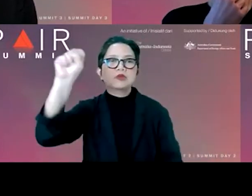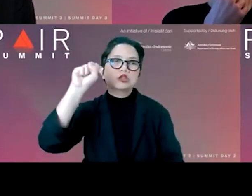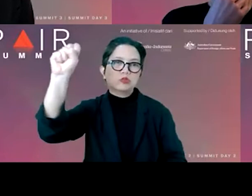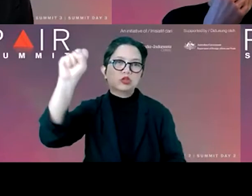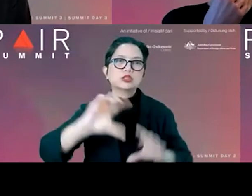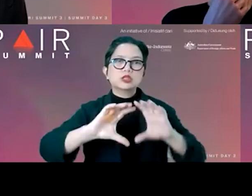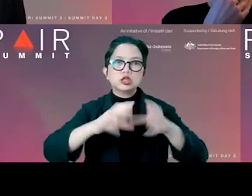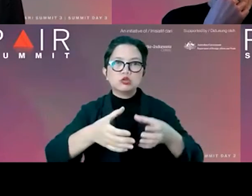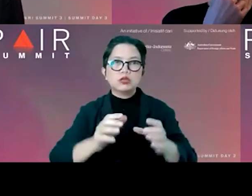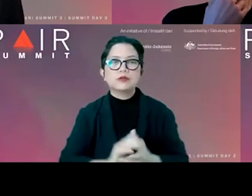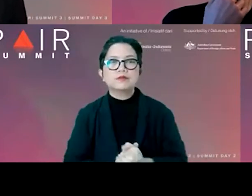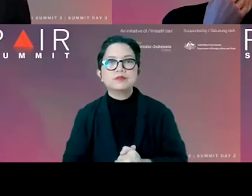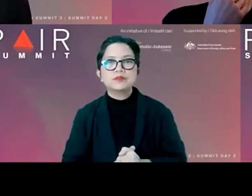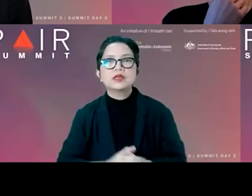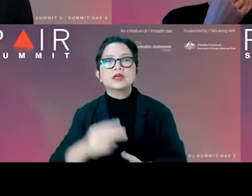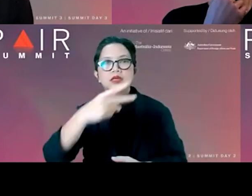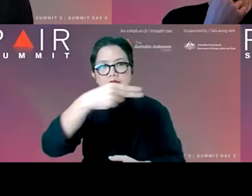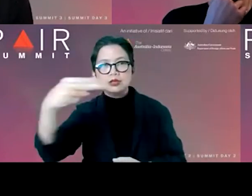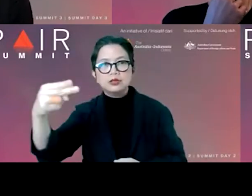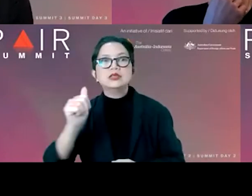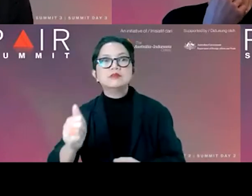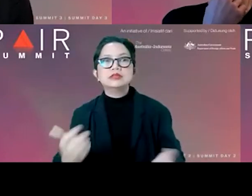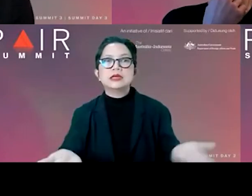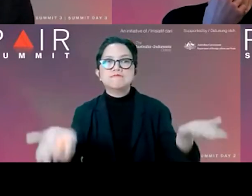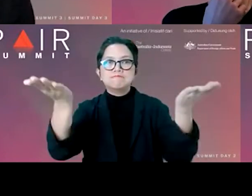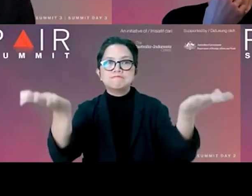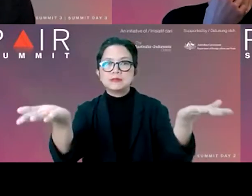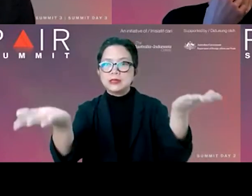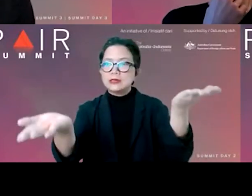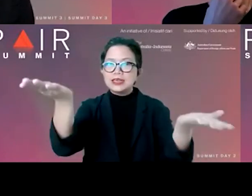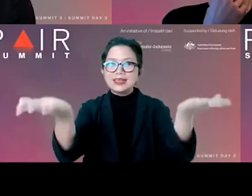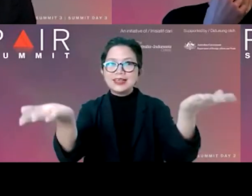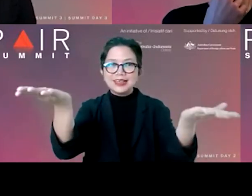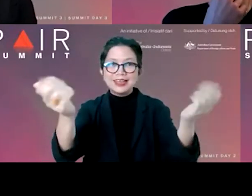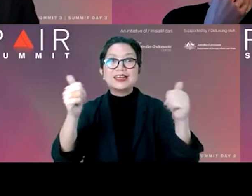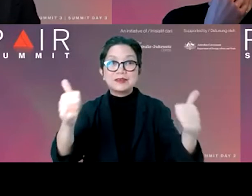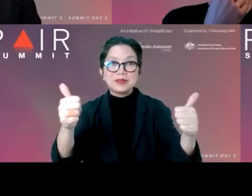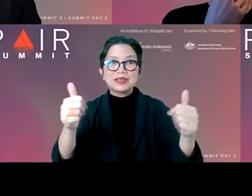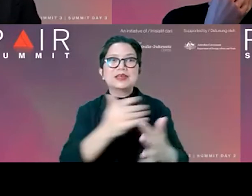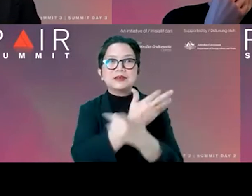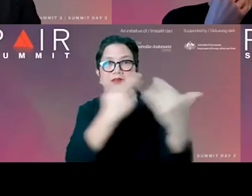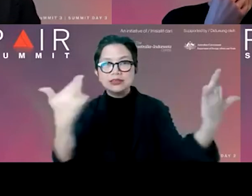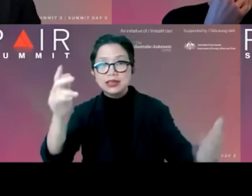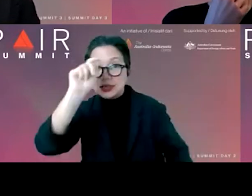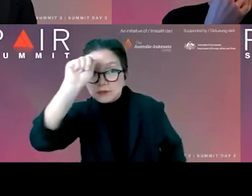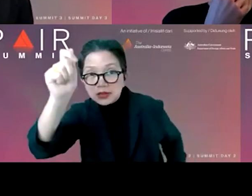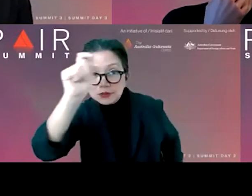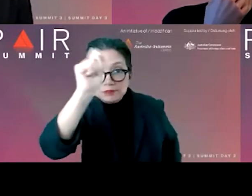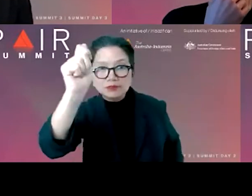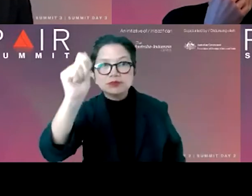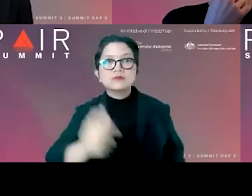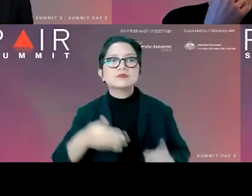balancing that, and for people actually obeying and complying with the rules. I flew in here in